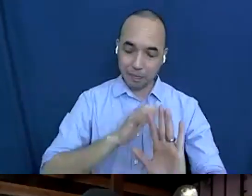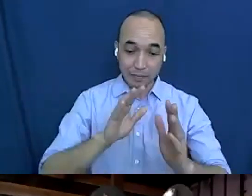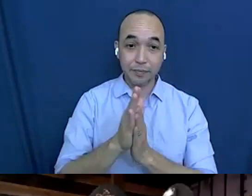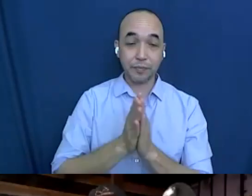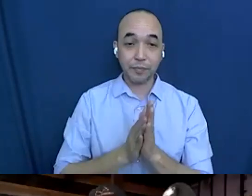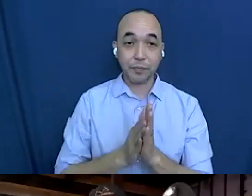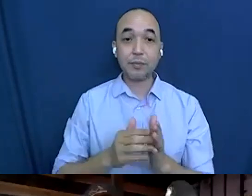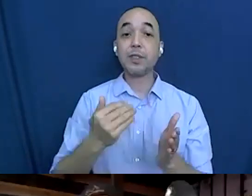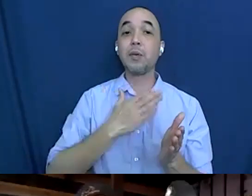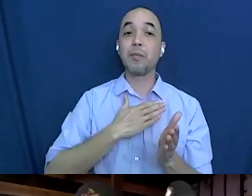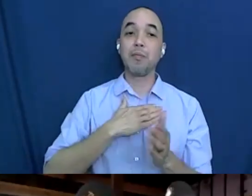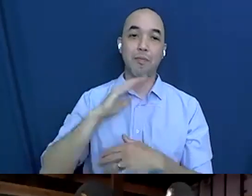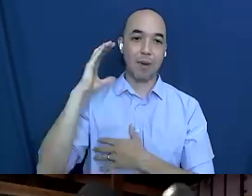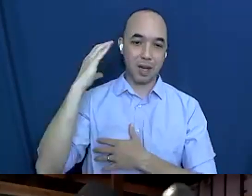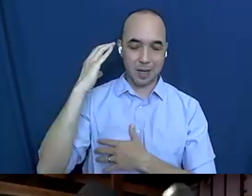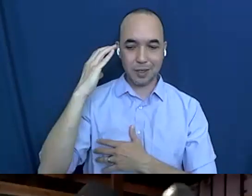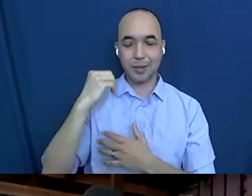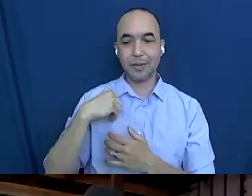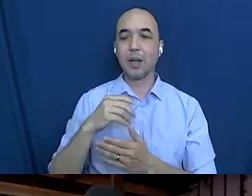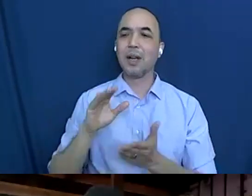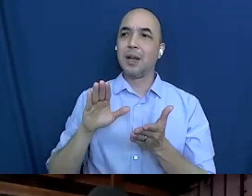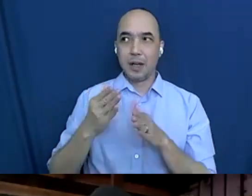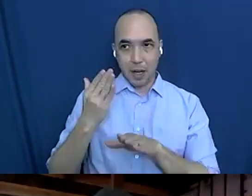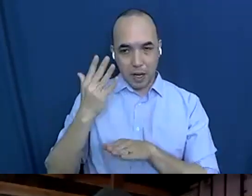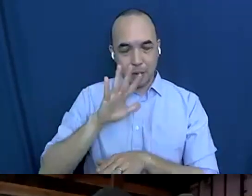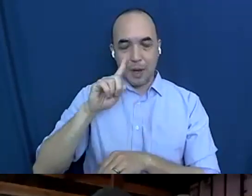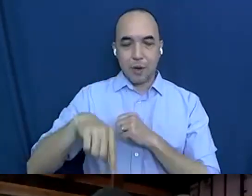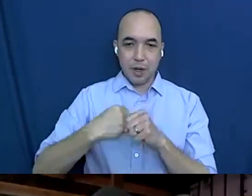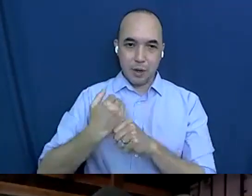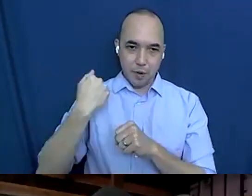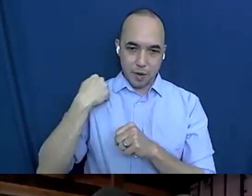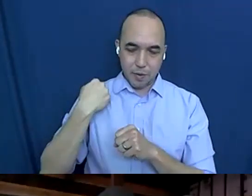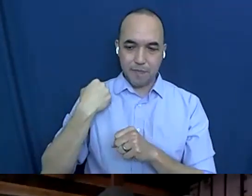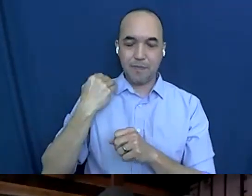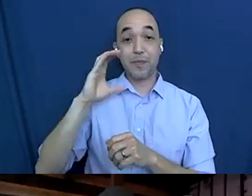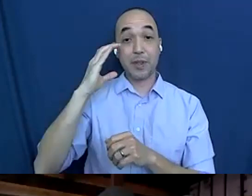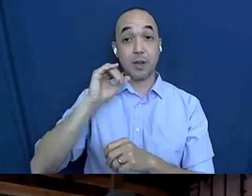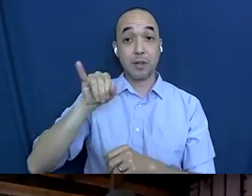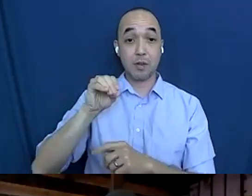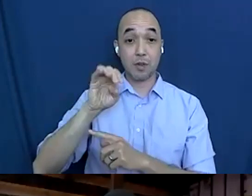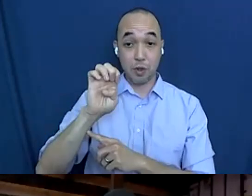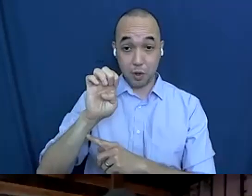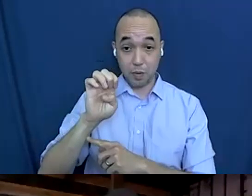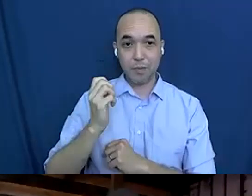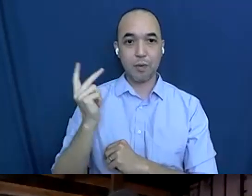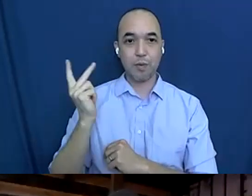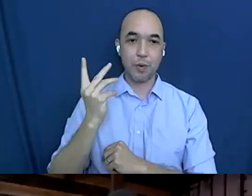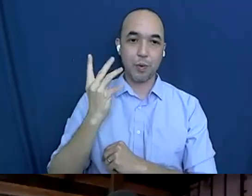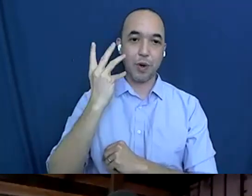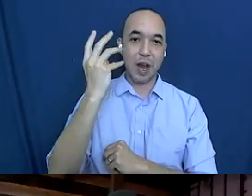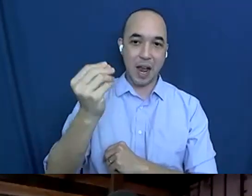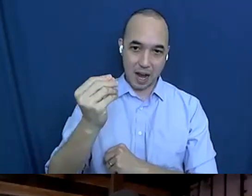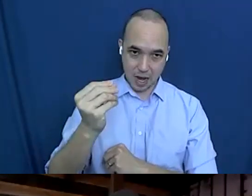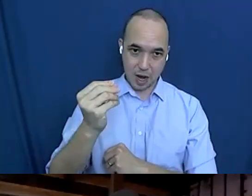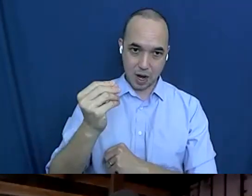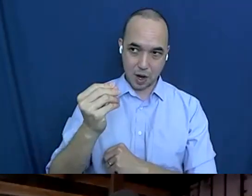cousin. He passed away about a year ago. His name was Joe. We were out trapping one day and he called me. He